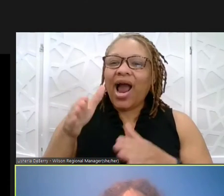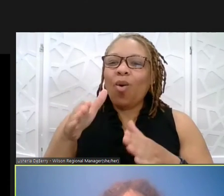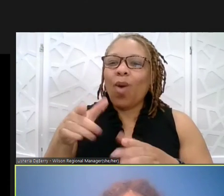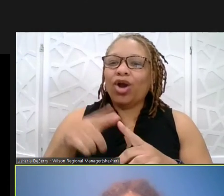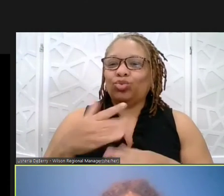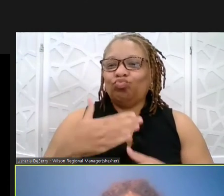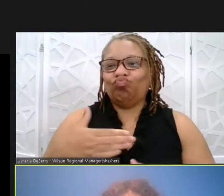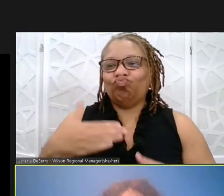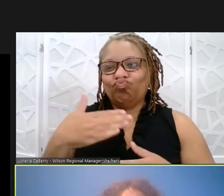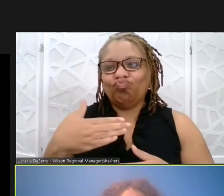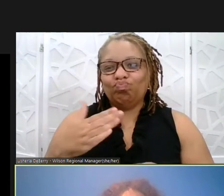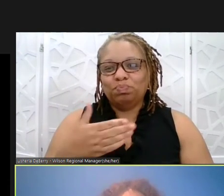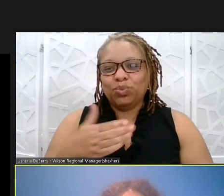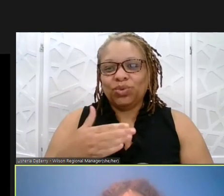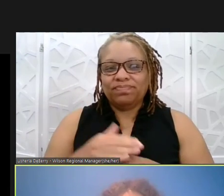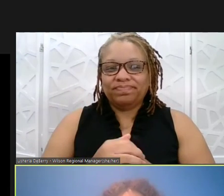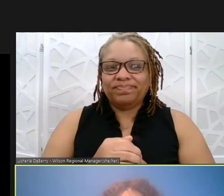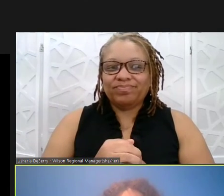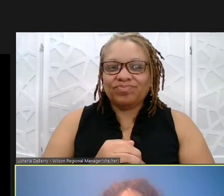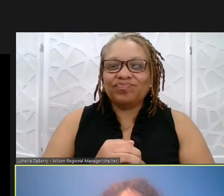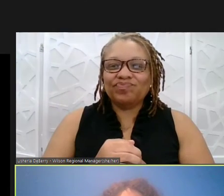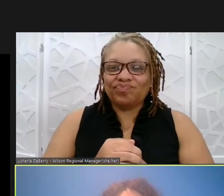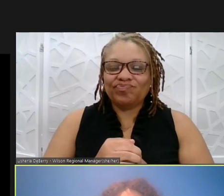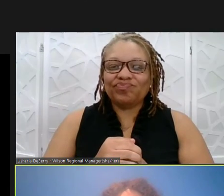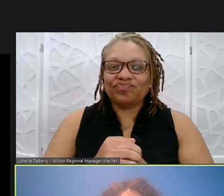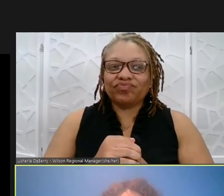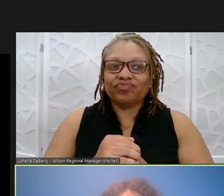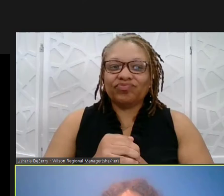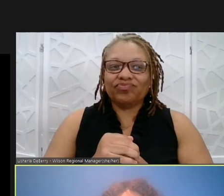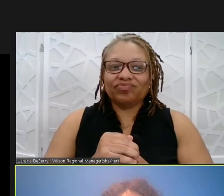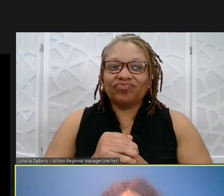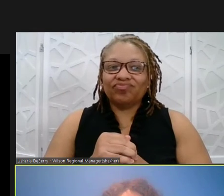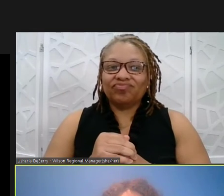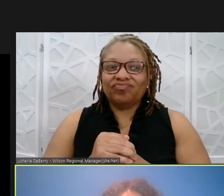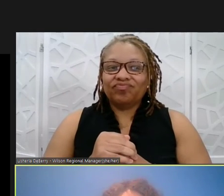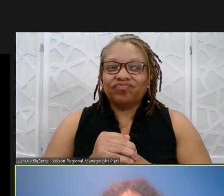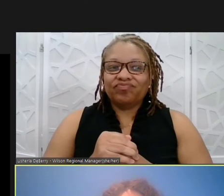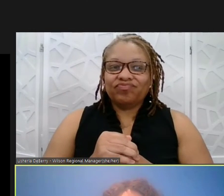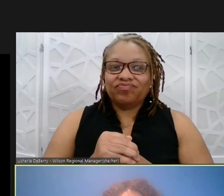that vibration, they find a way to enjoy music.